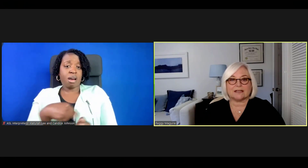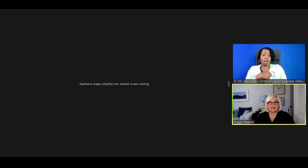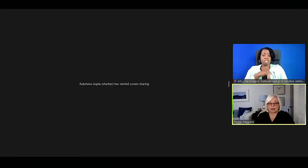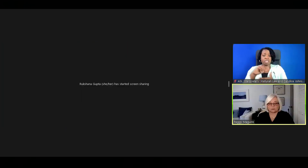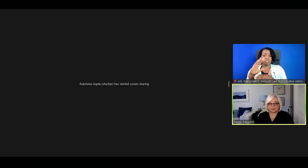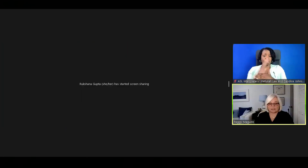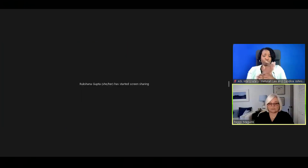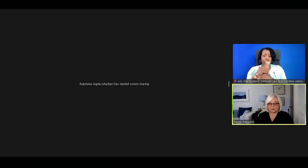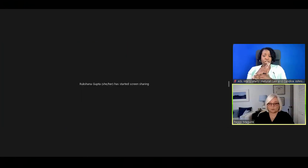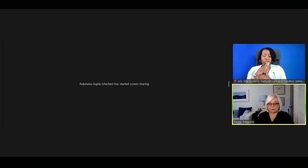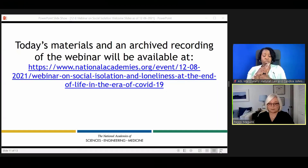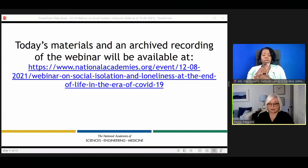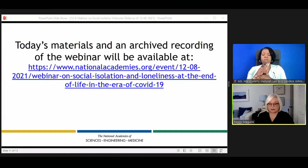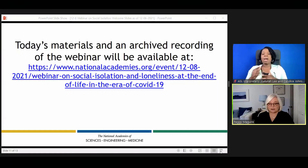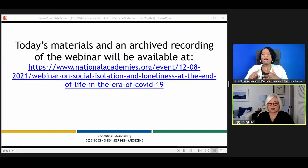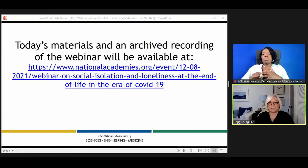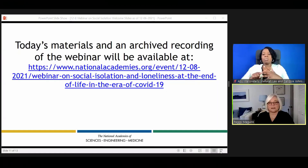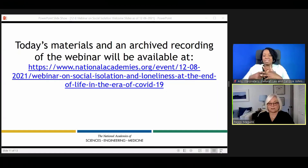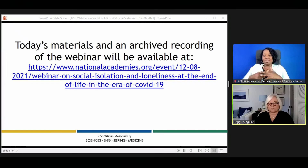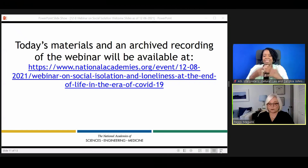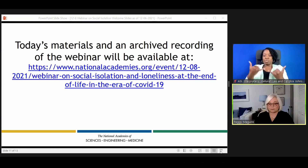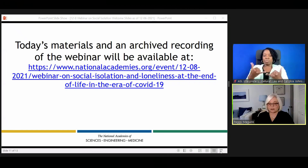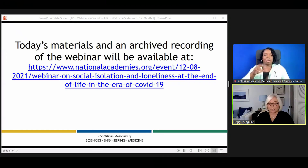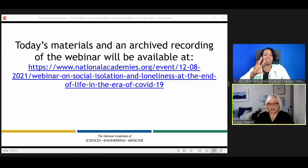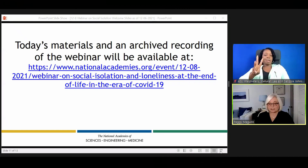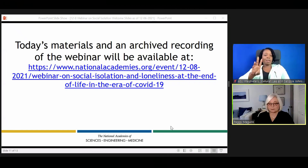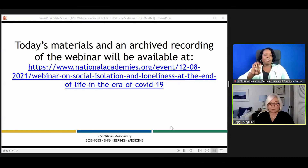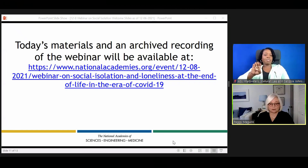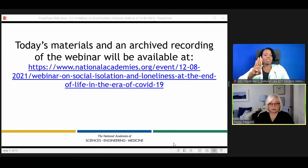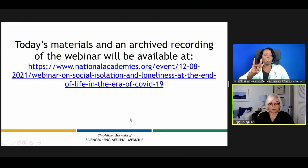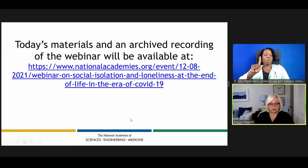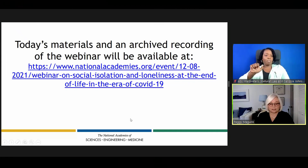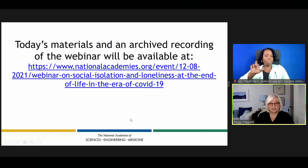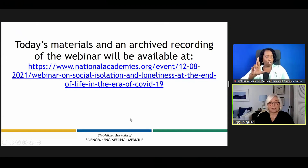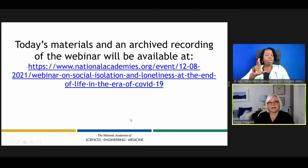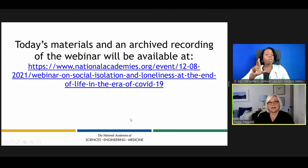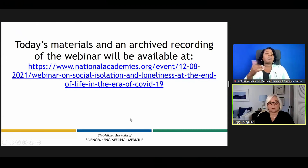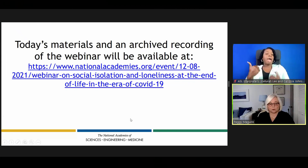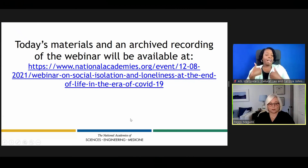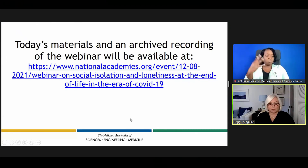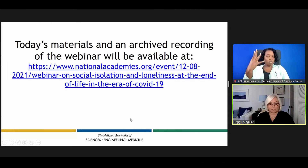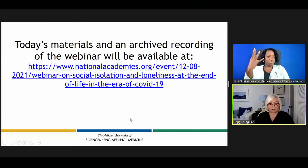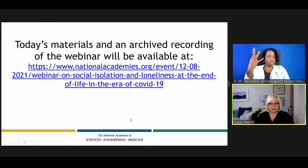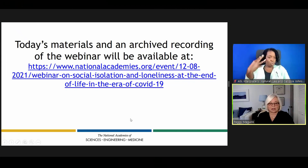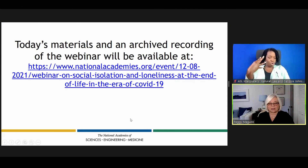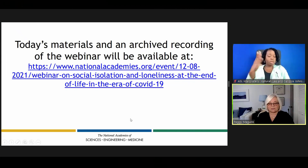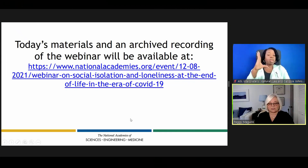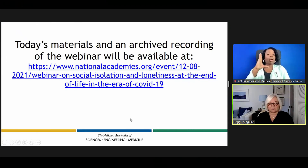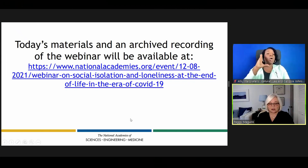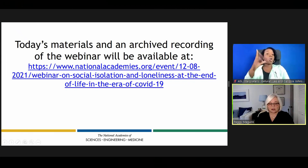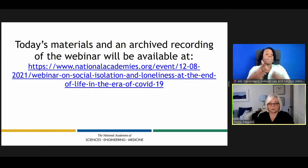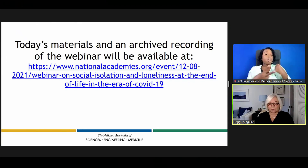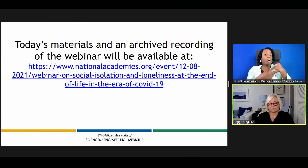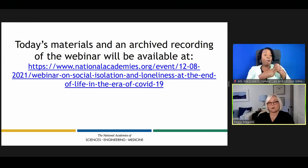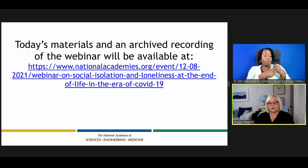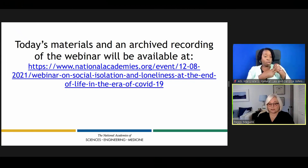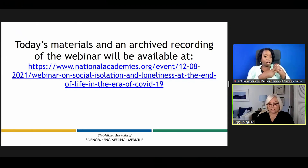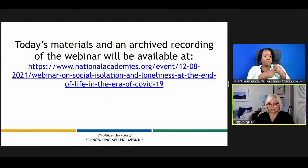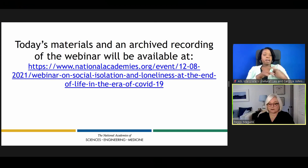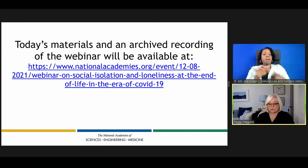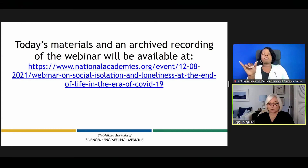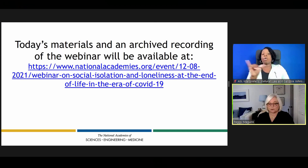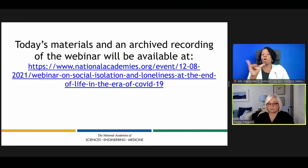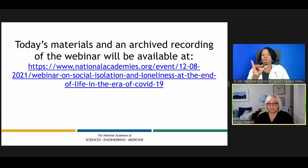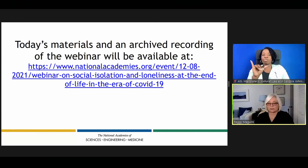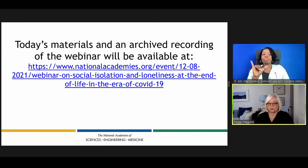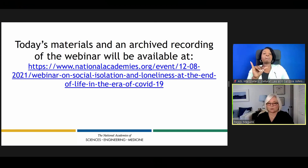noted at the outset of the webinar, this webinar has been recorded and will be archived along with the